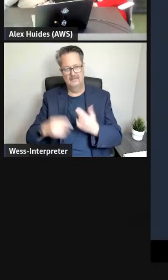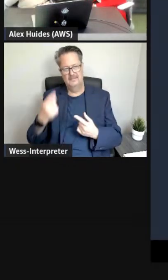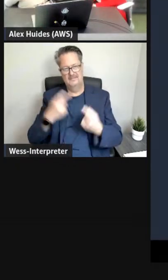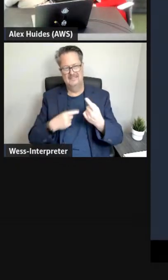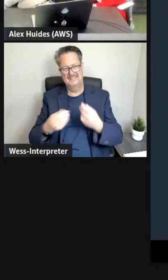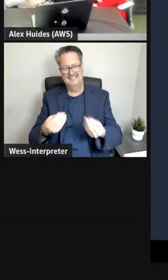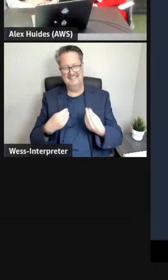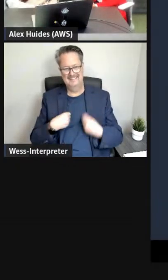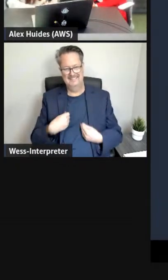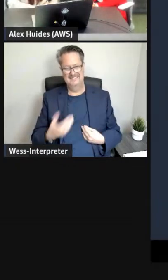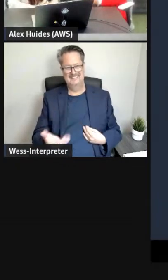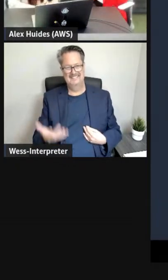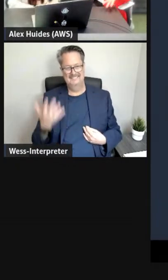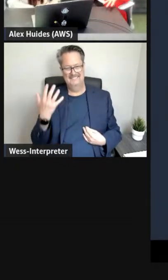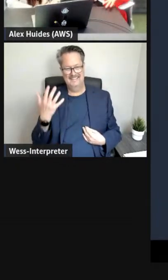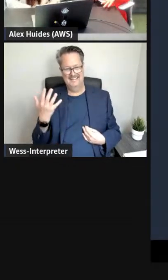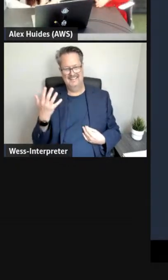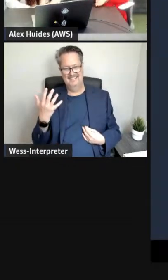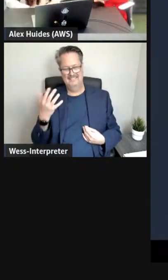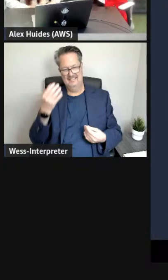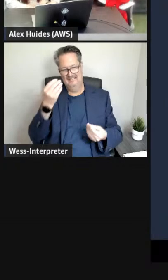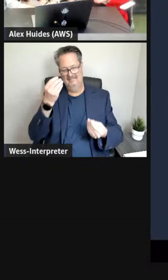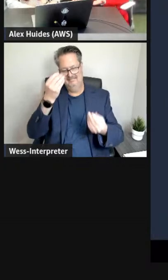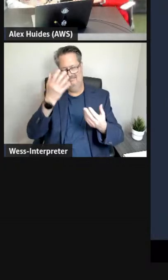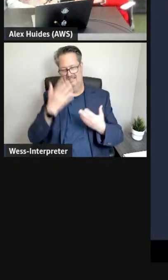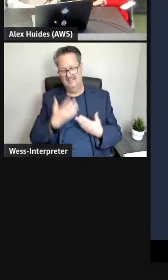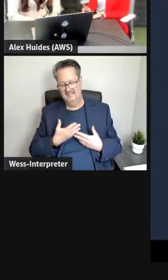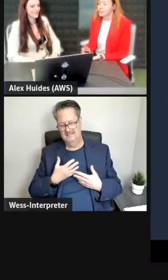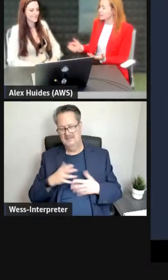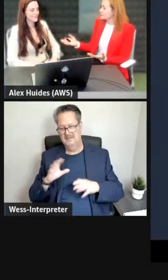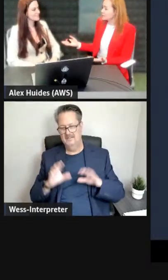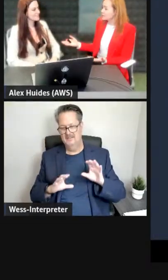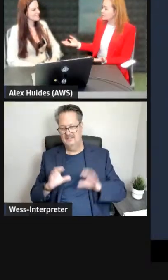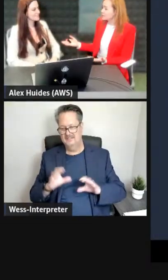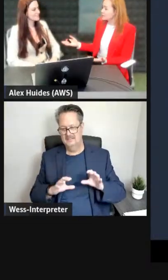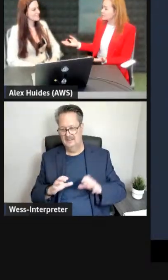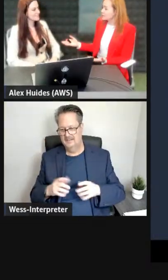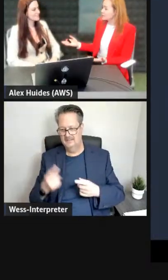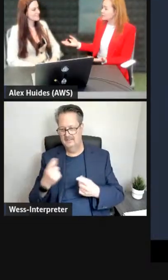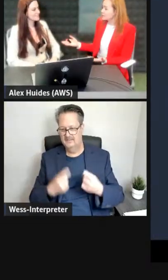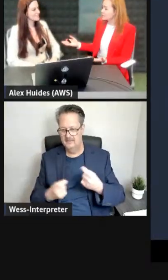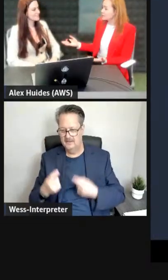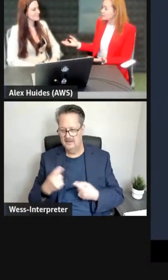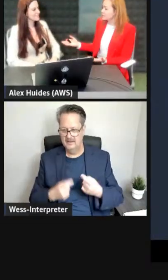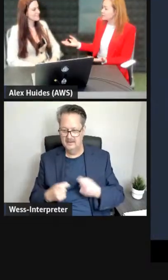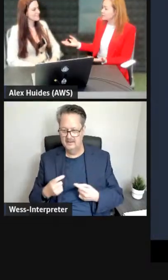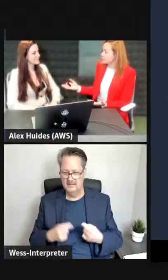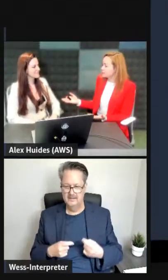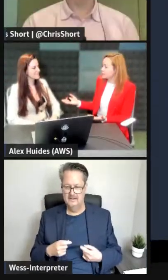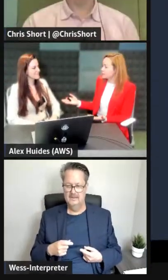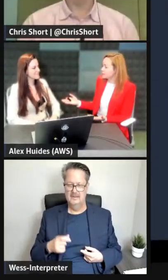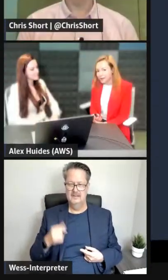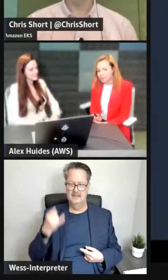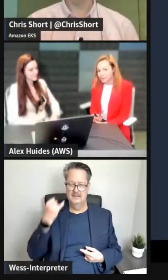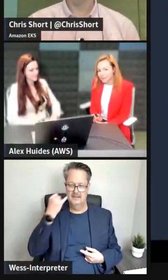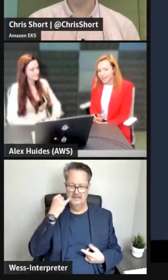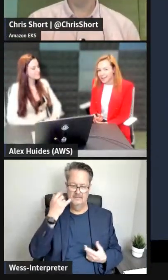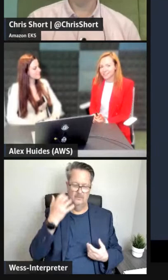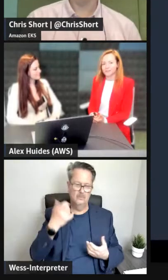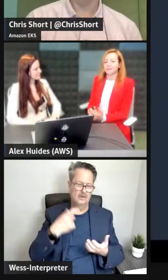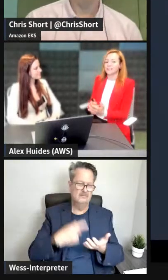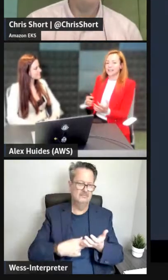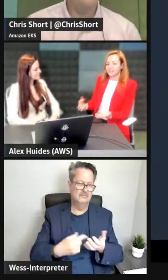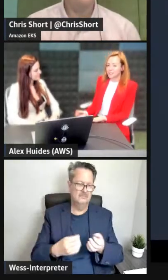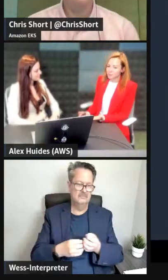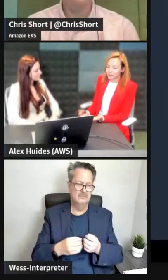Yes, please. And let us know in the chat if you have any questions. Reach out to us on LinkedIn if you want to talk more about VPC